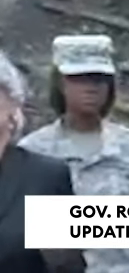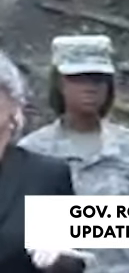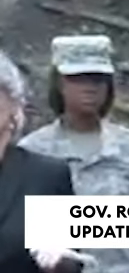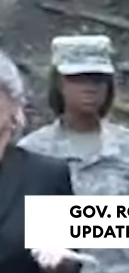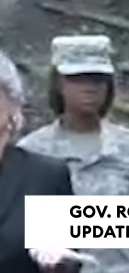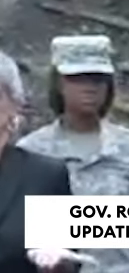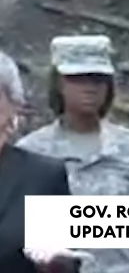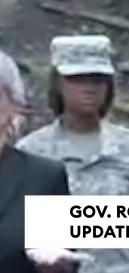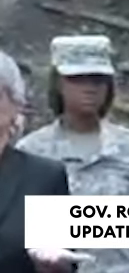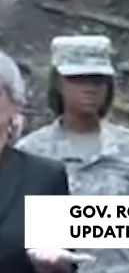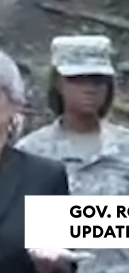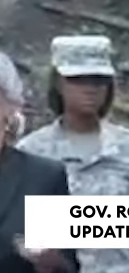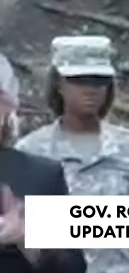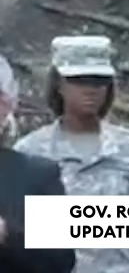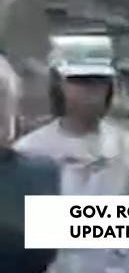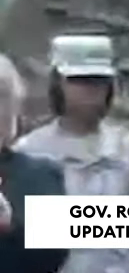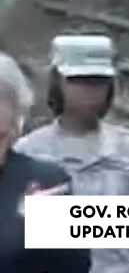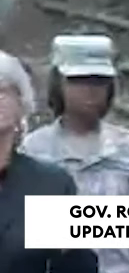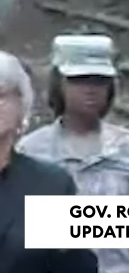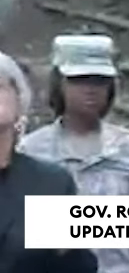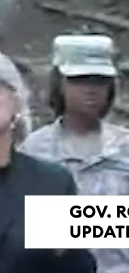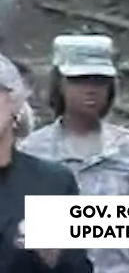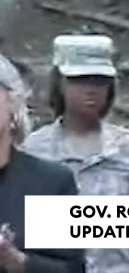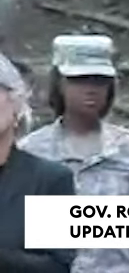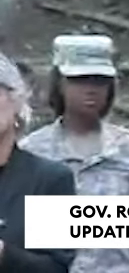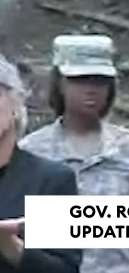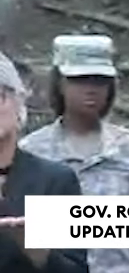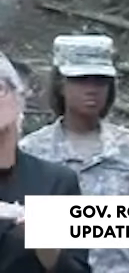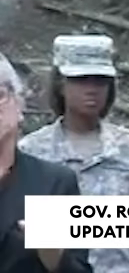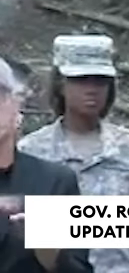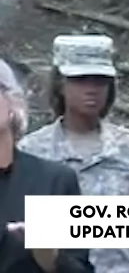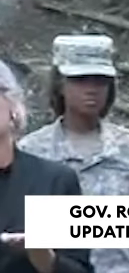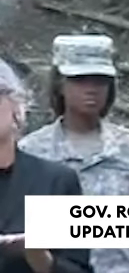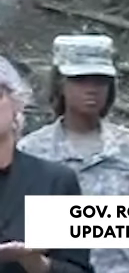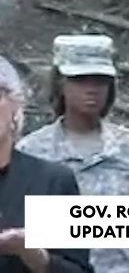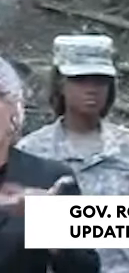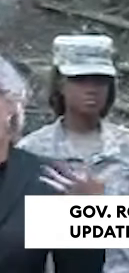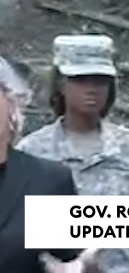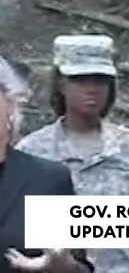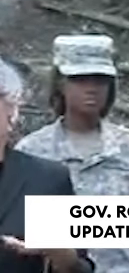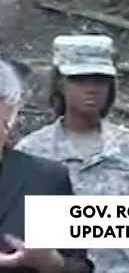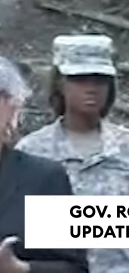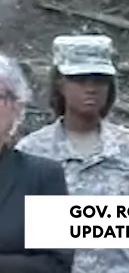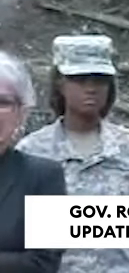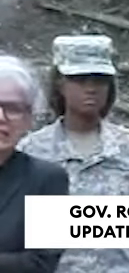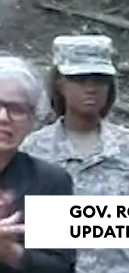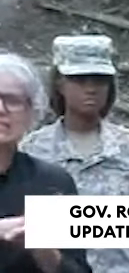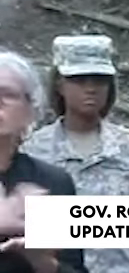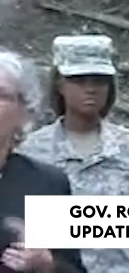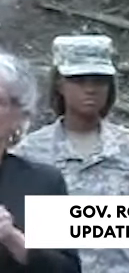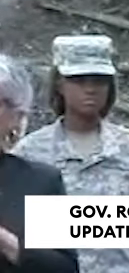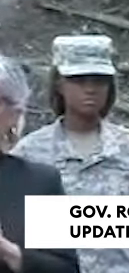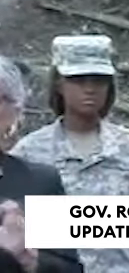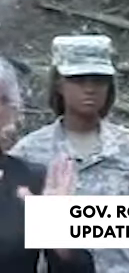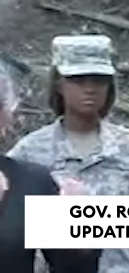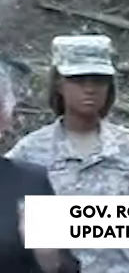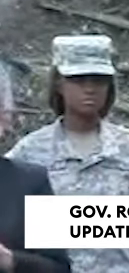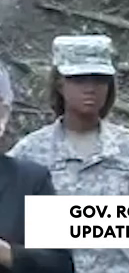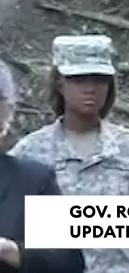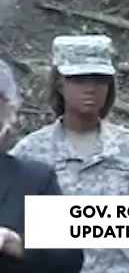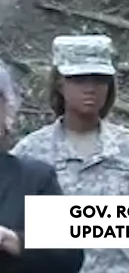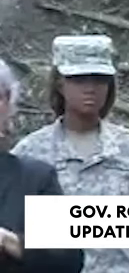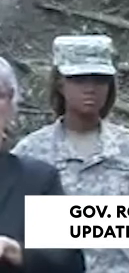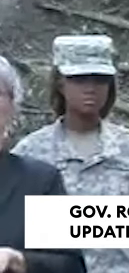required to be able to clean this up and to get everything back up and running again. We were not able to get down to